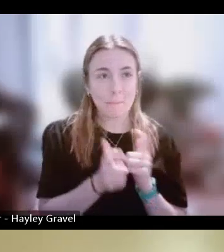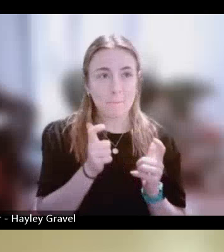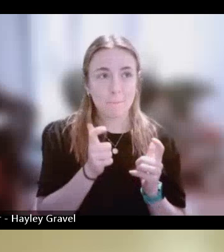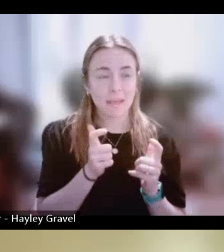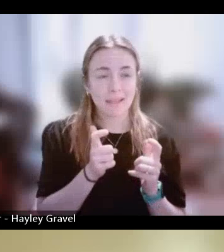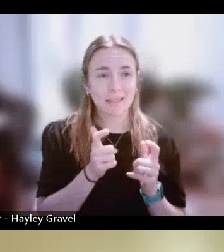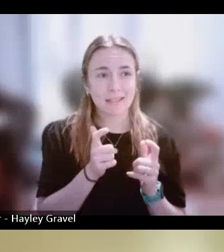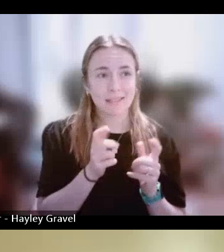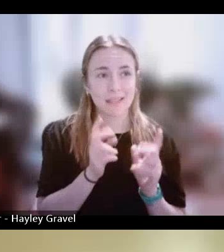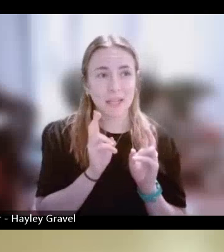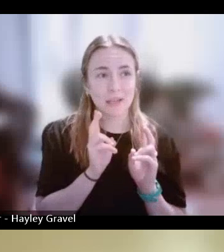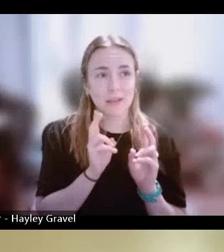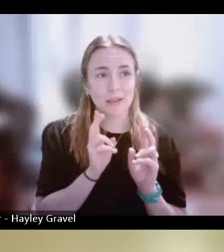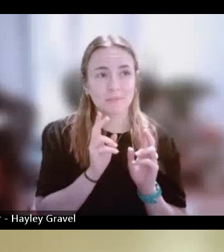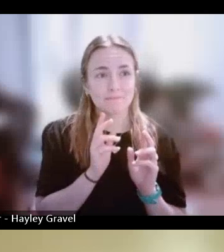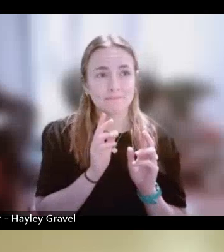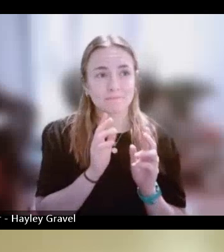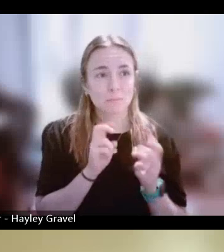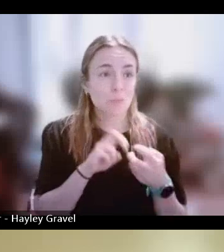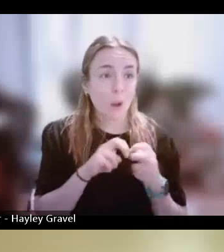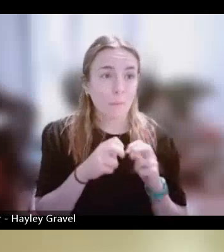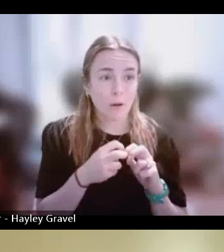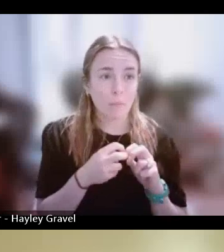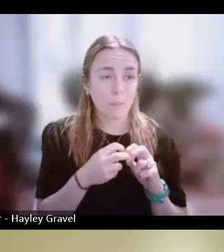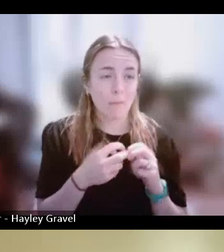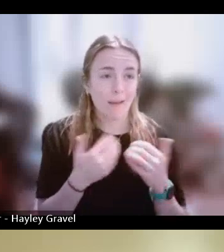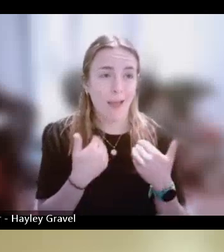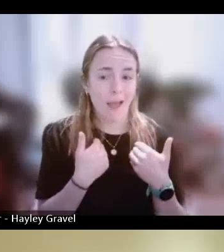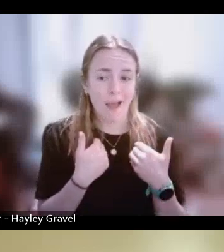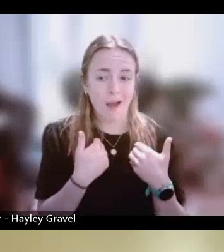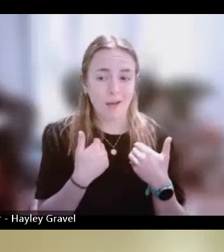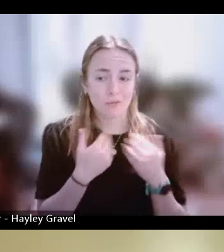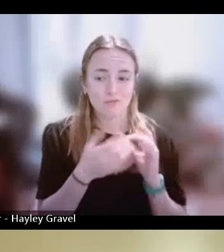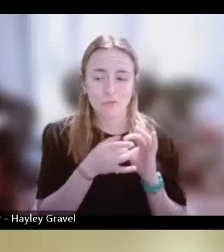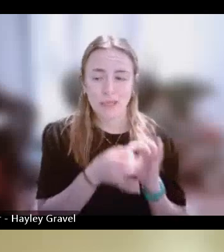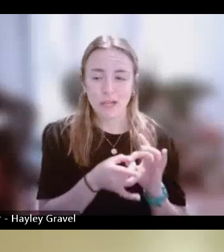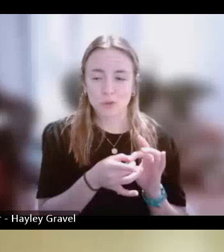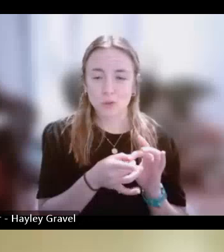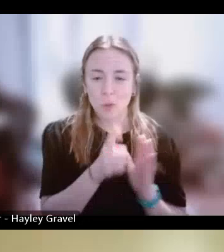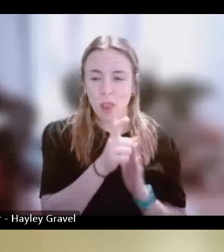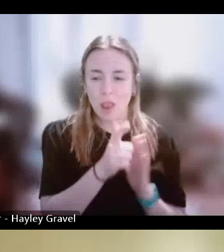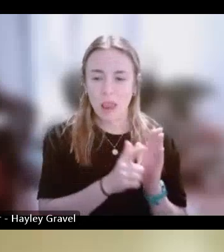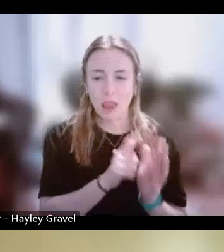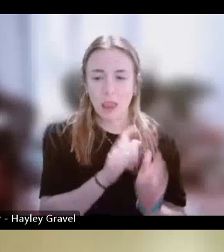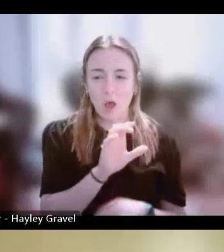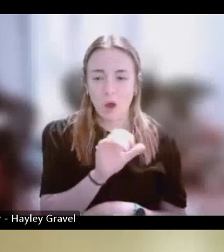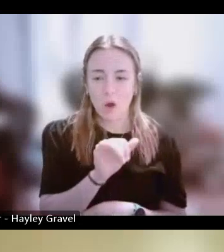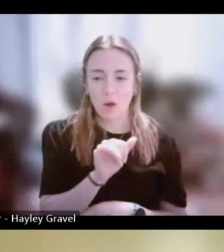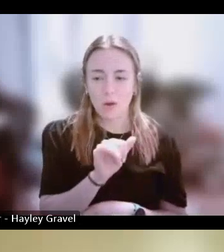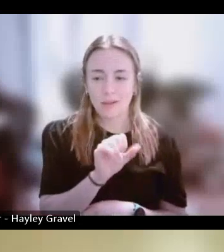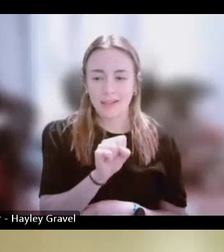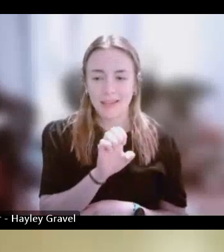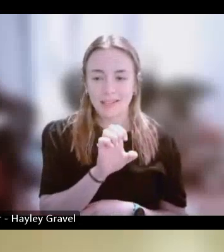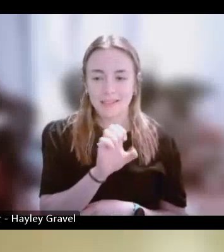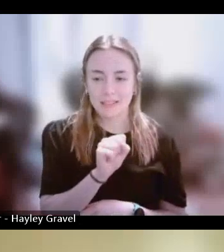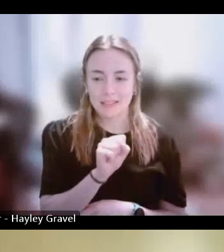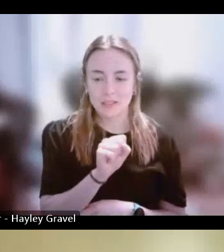with uh, any of these cases is they require explanation